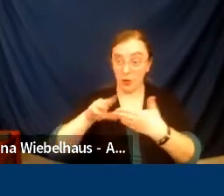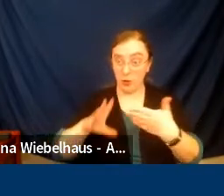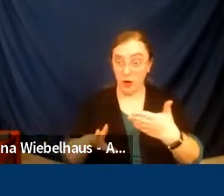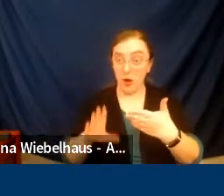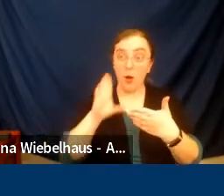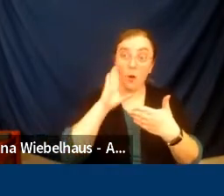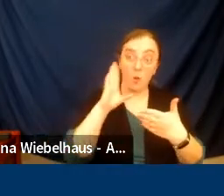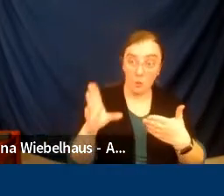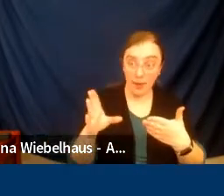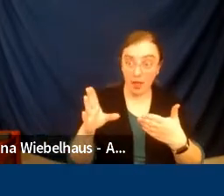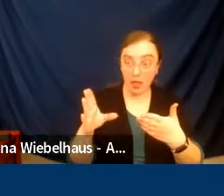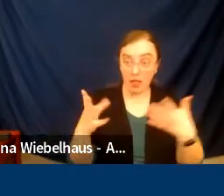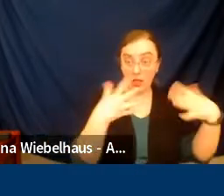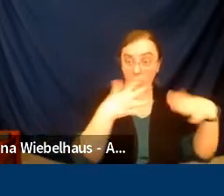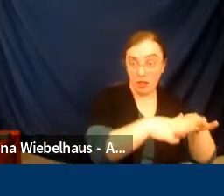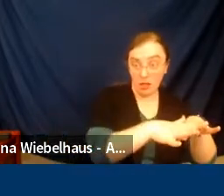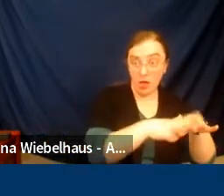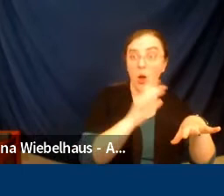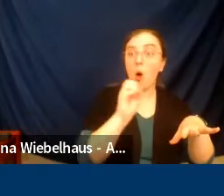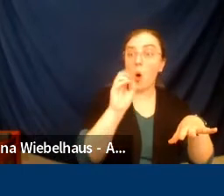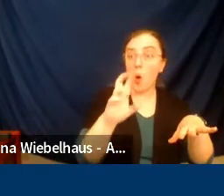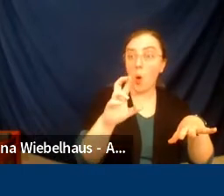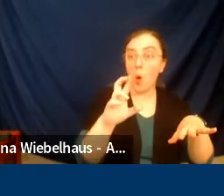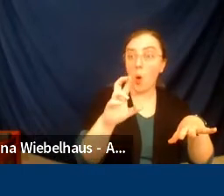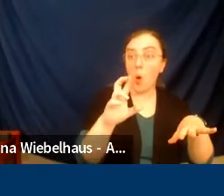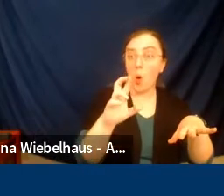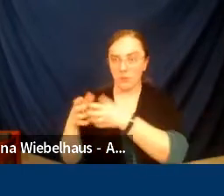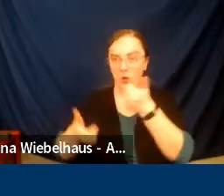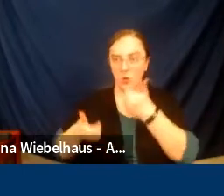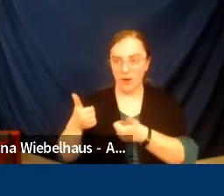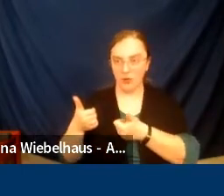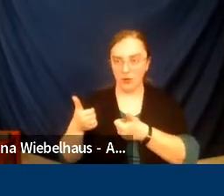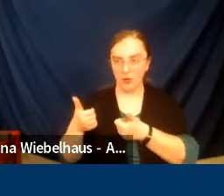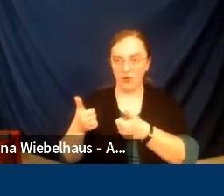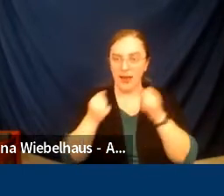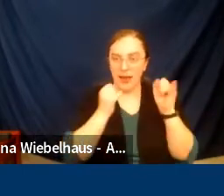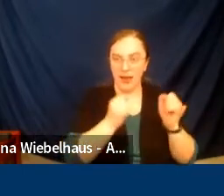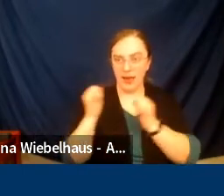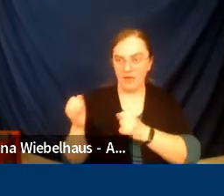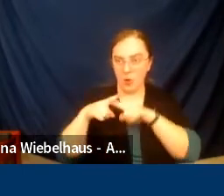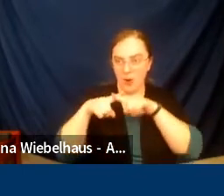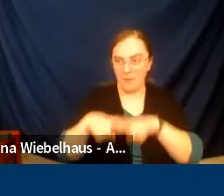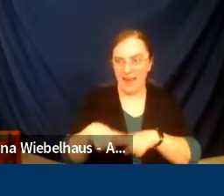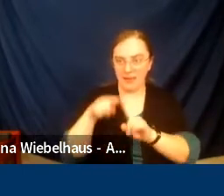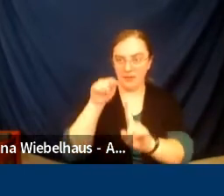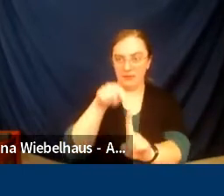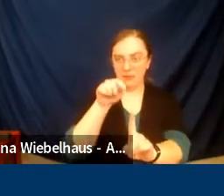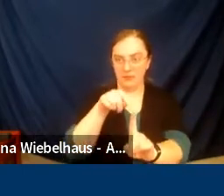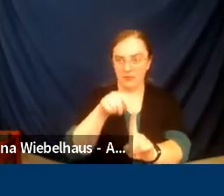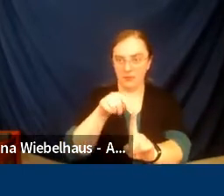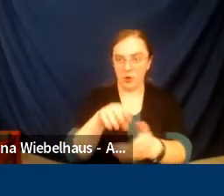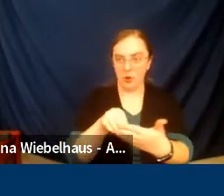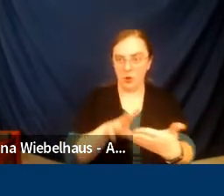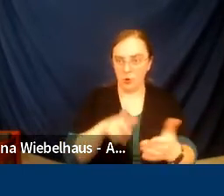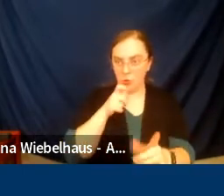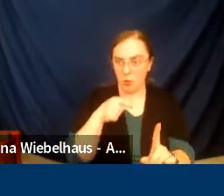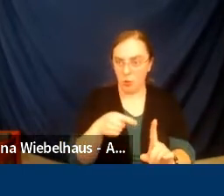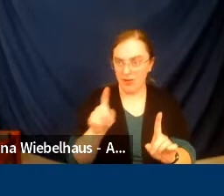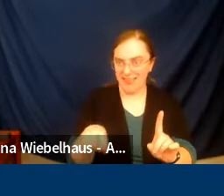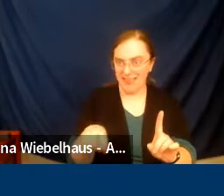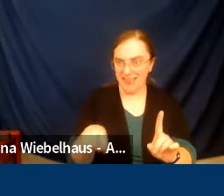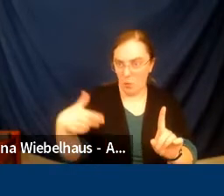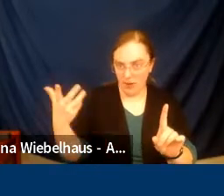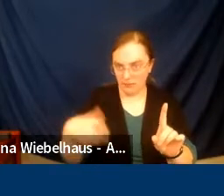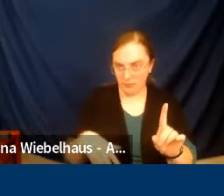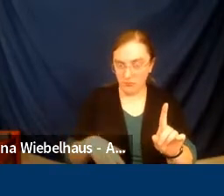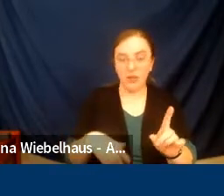be in the general education environment is really an individualized decision based on that specific student. It's something